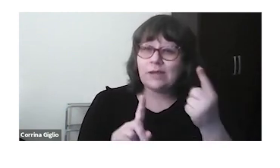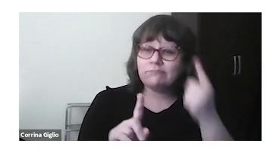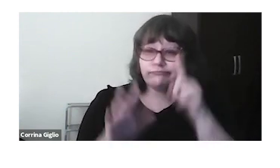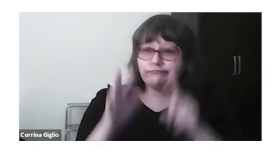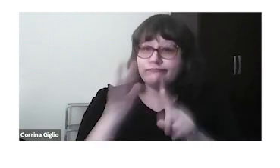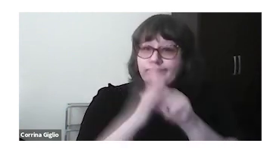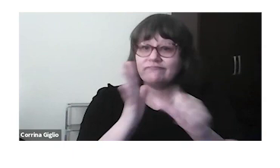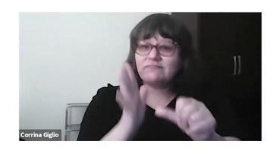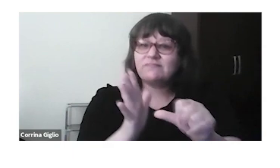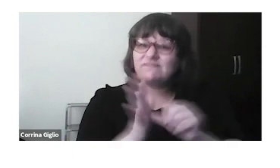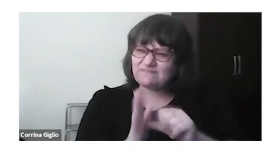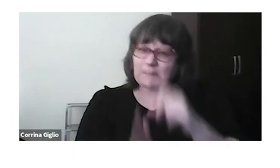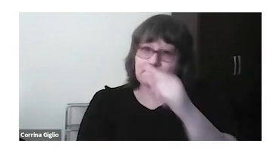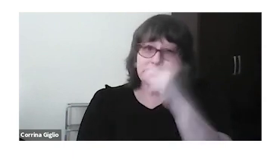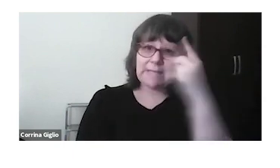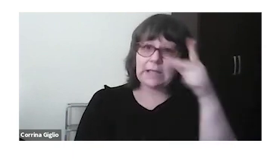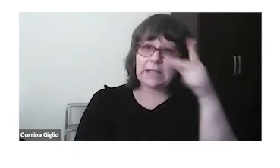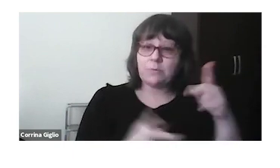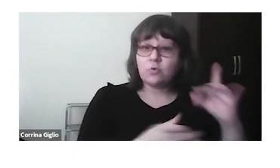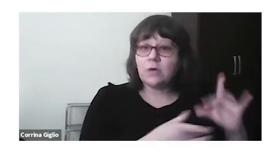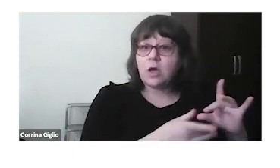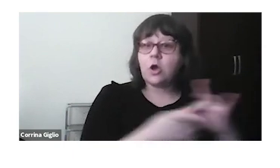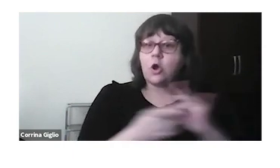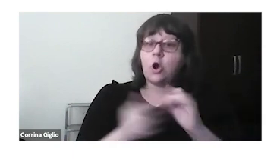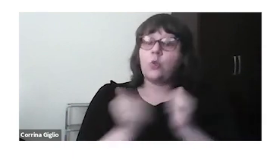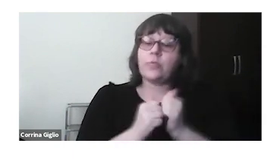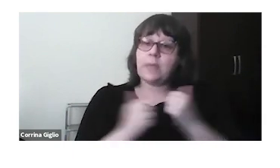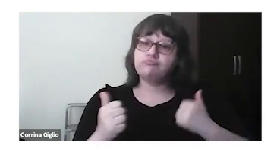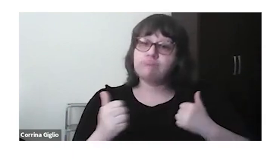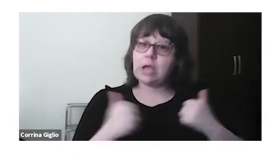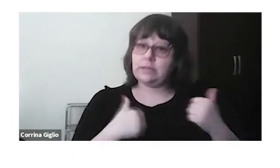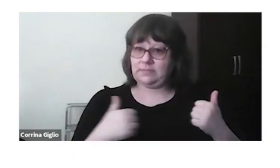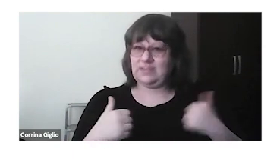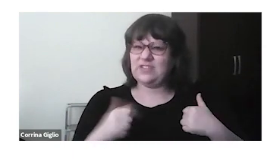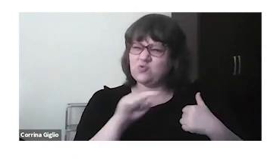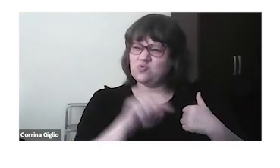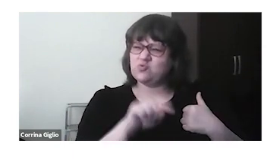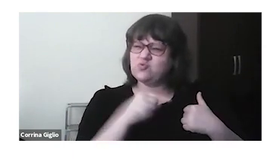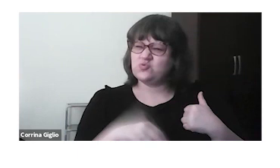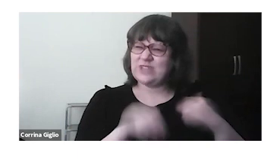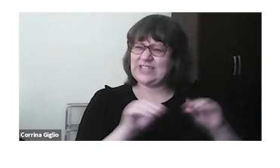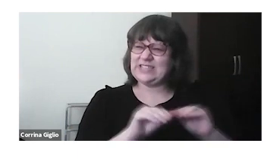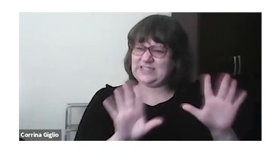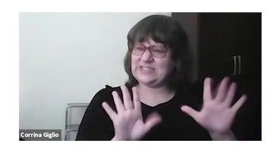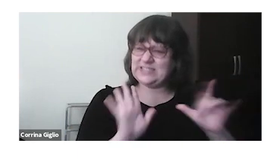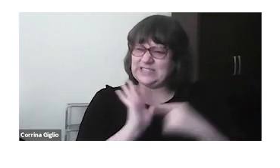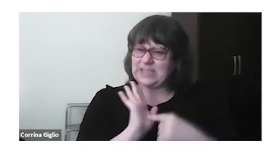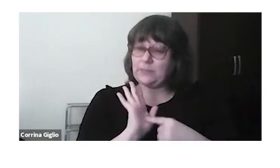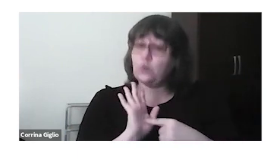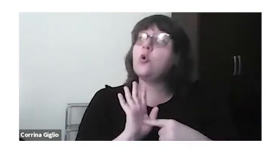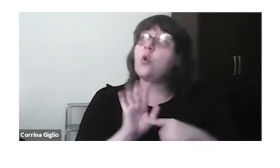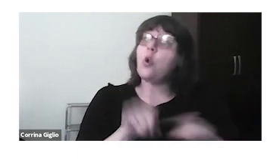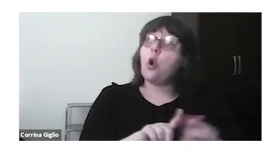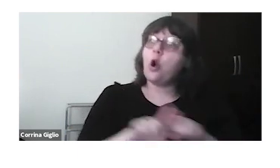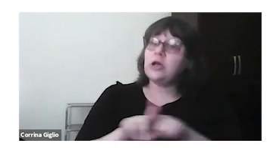Black folks are often associated with primates. And this is a clear example of that. But it happens with other animals as